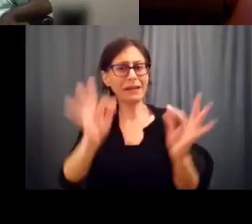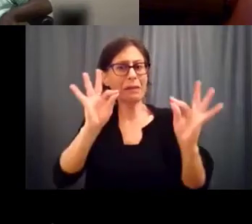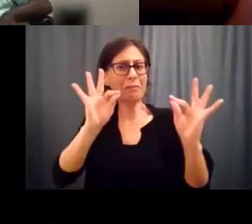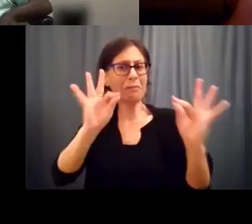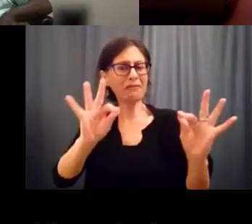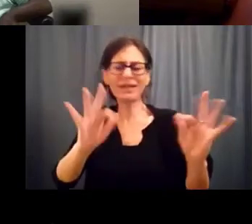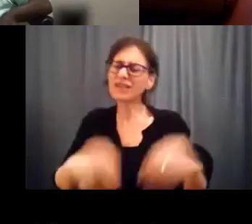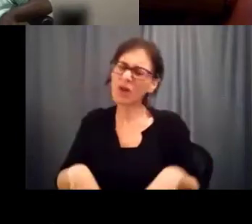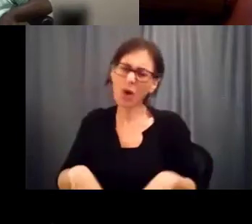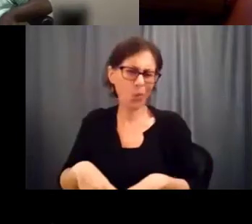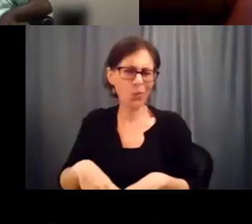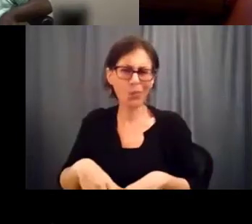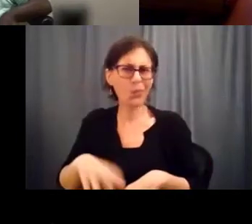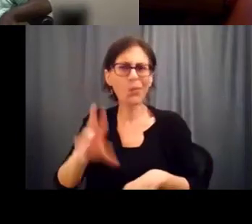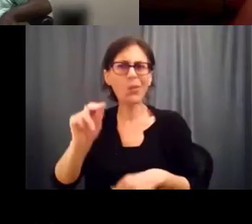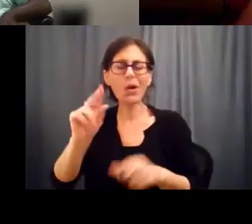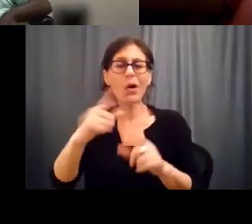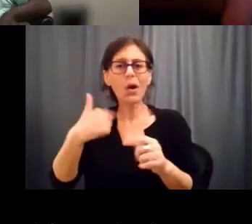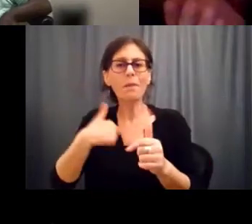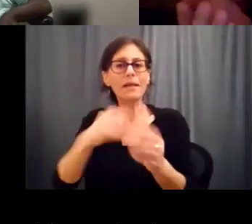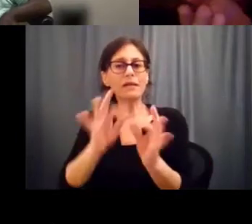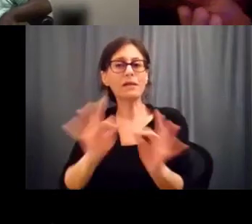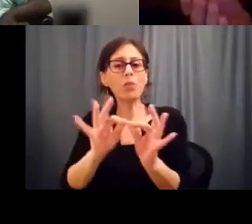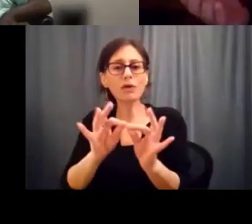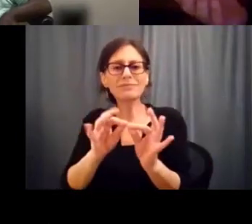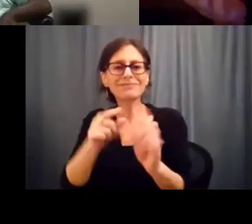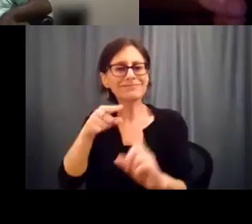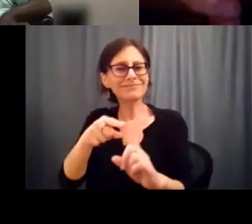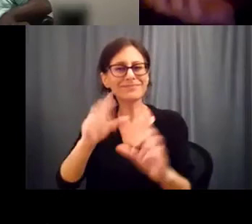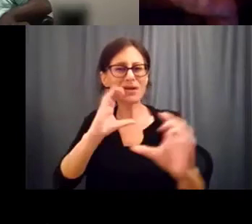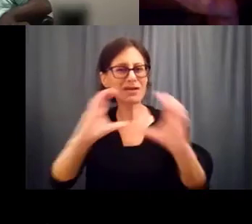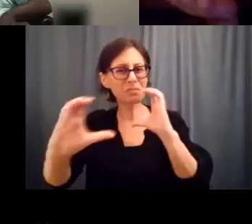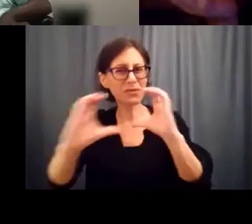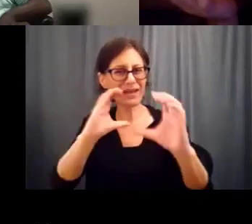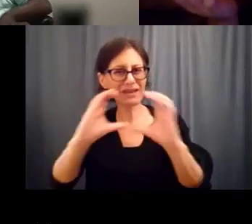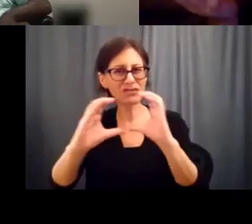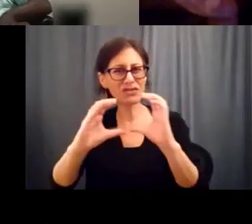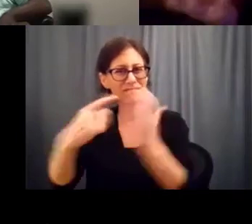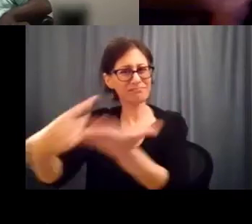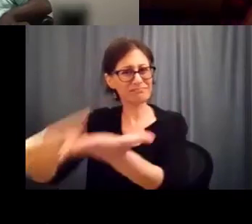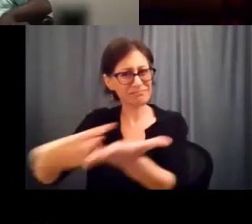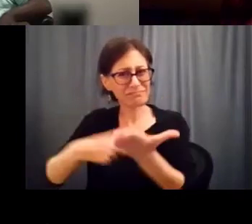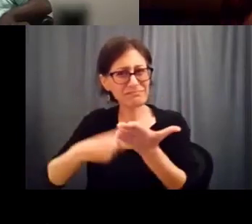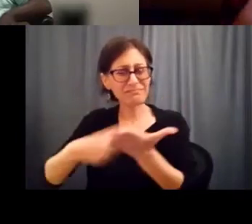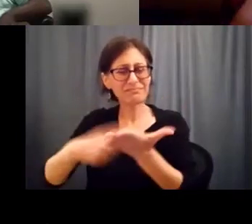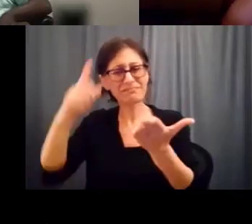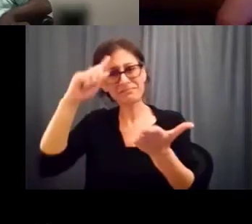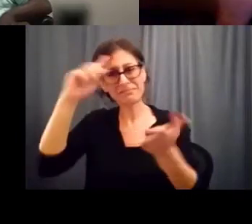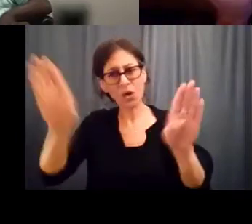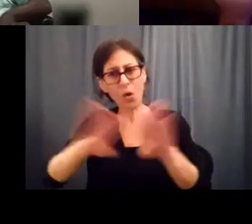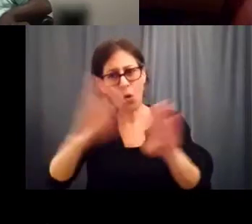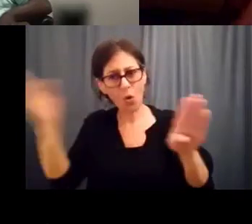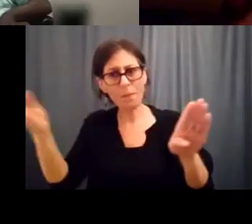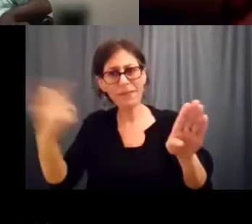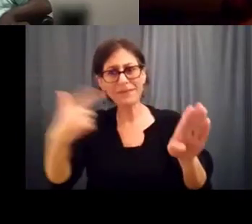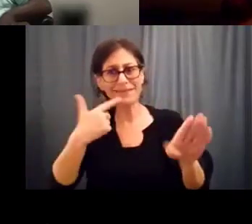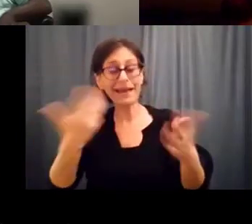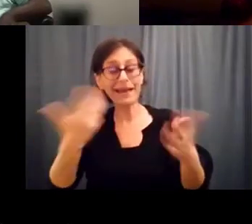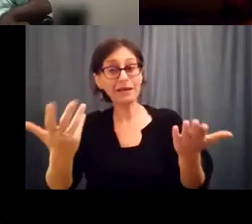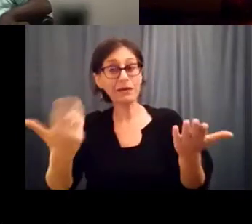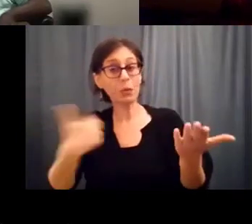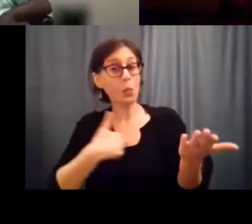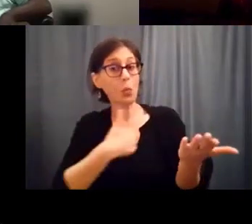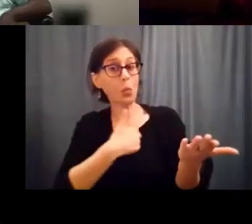and I think the most important thing is having the open conversations and having the openness to say, like,